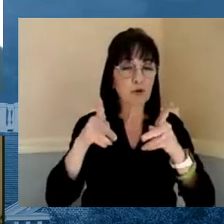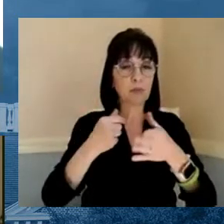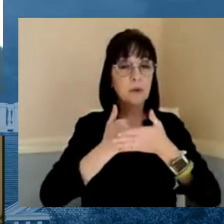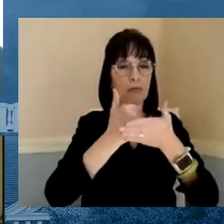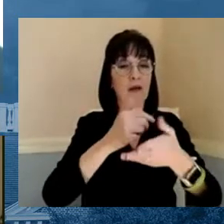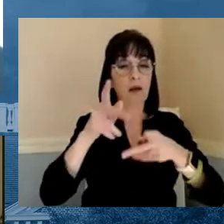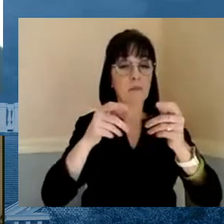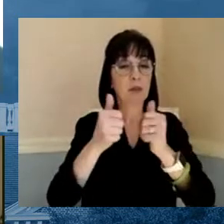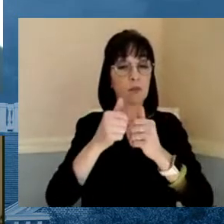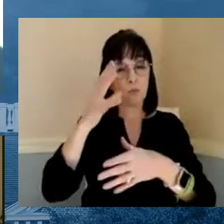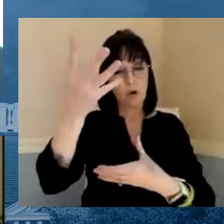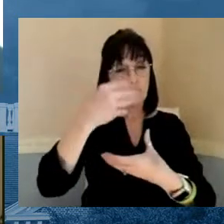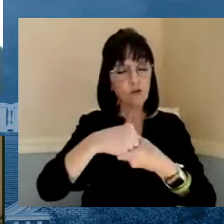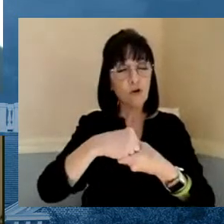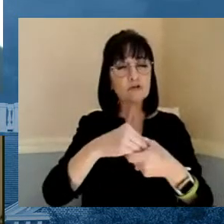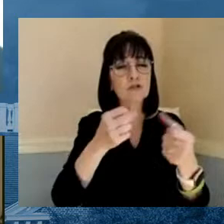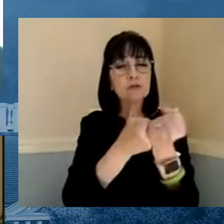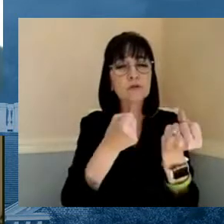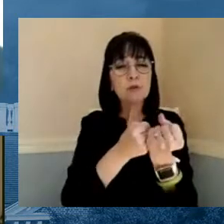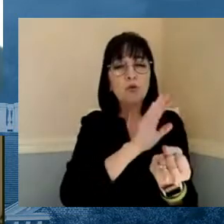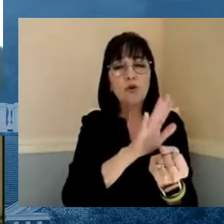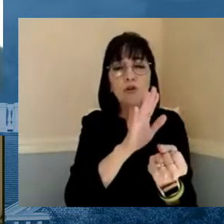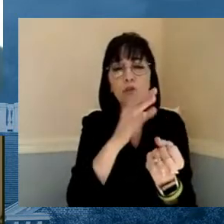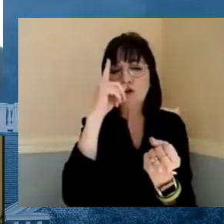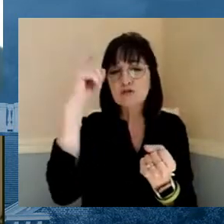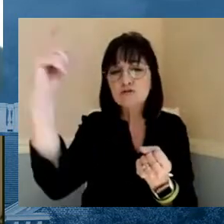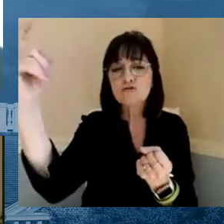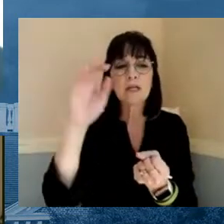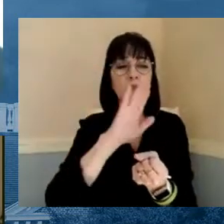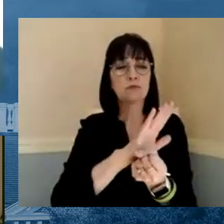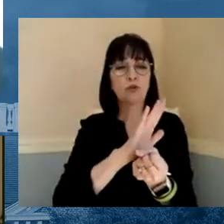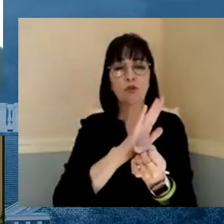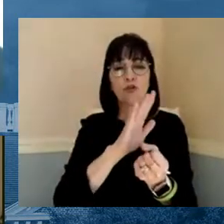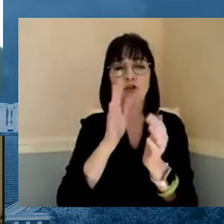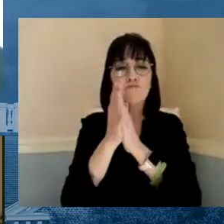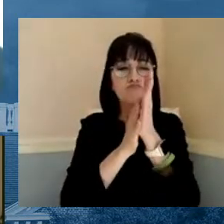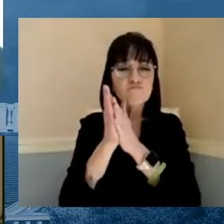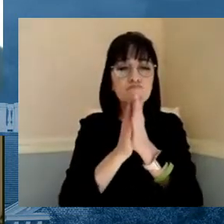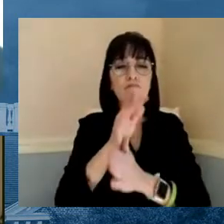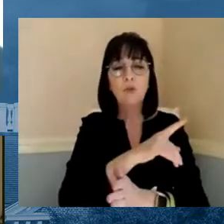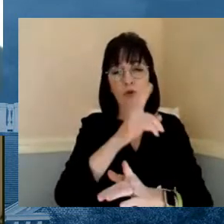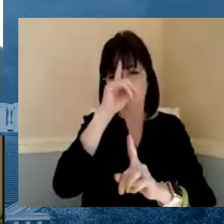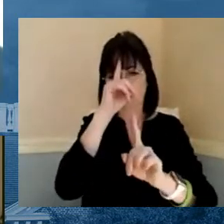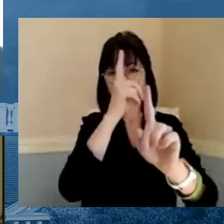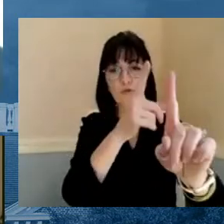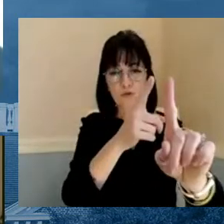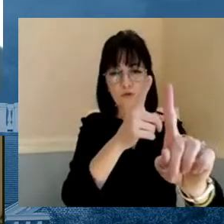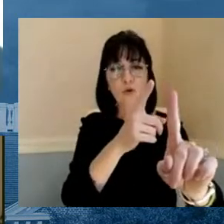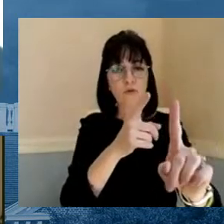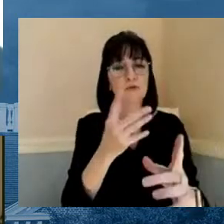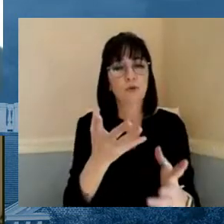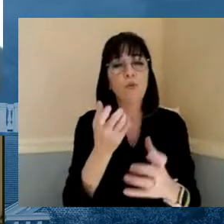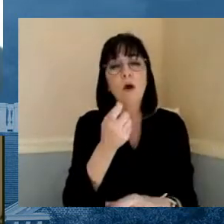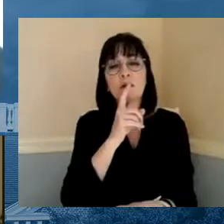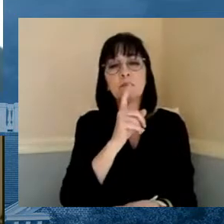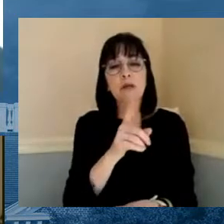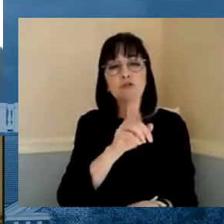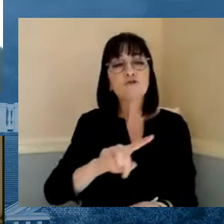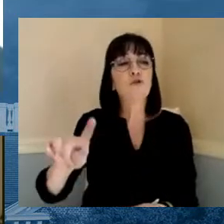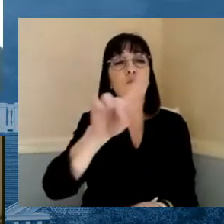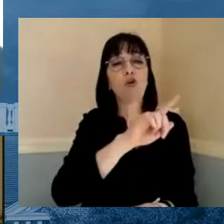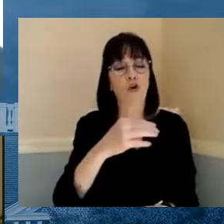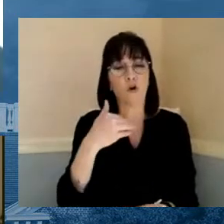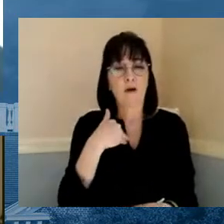autism pursue their dreams. And whereas ensuring professionals and families have access to adequate